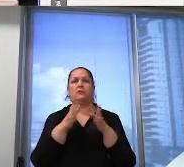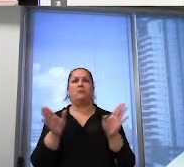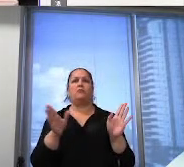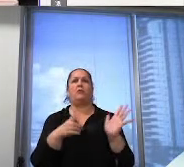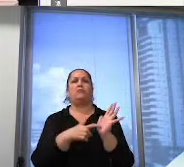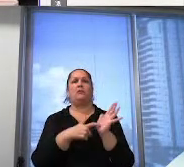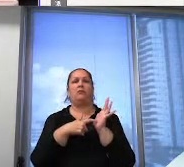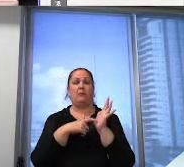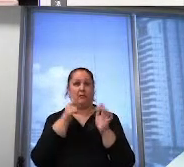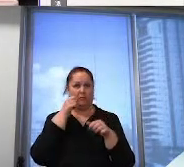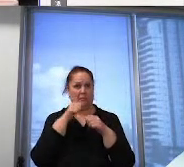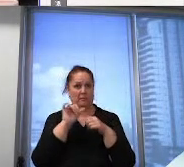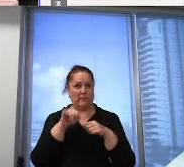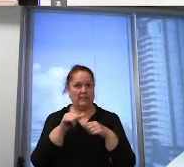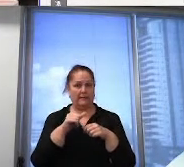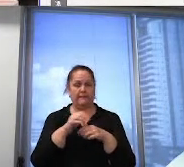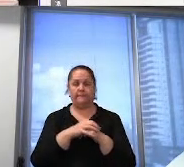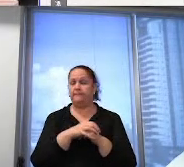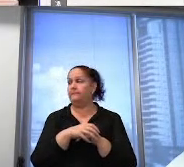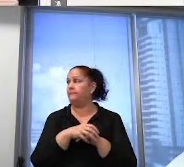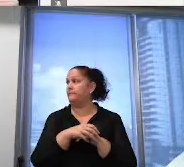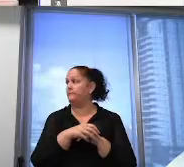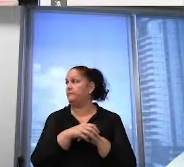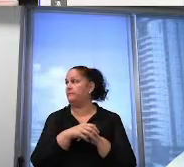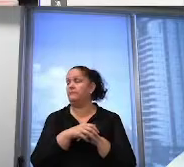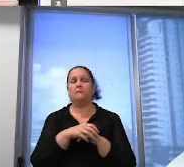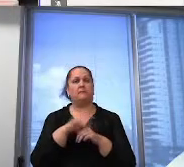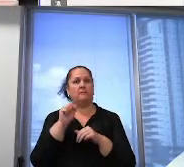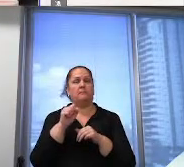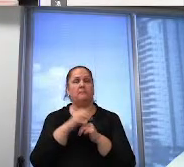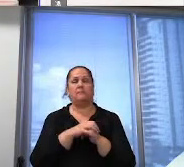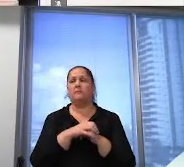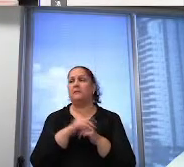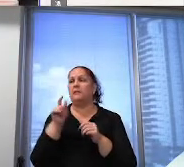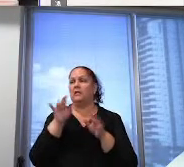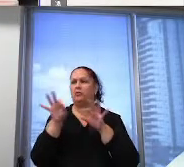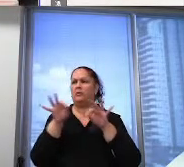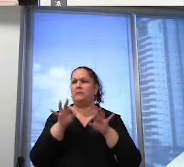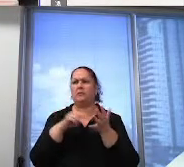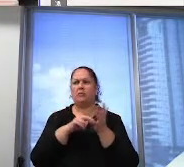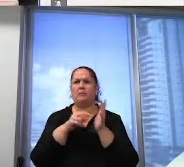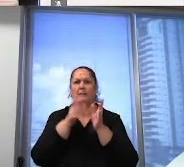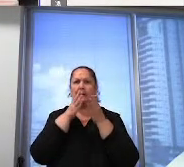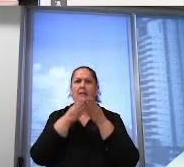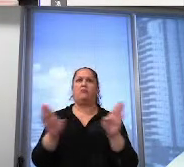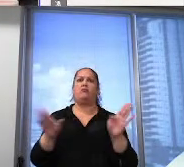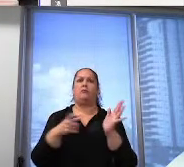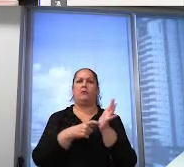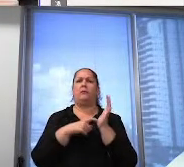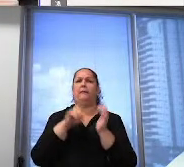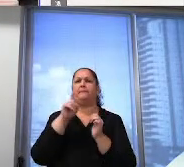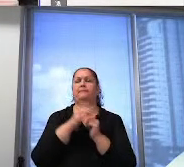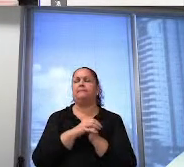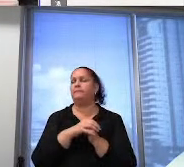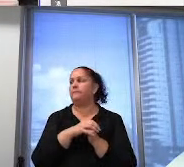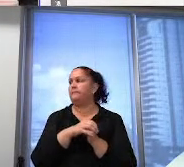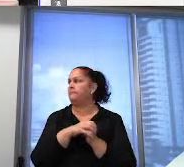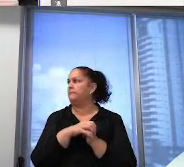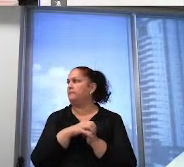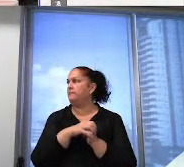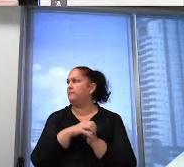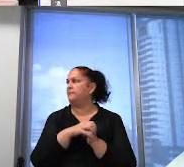was a broad requirement. You remember that testimony? Yes, I do. Could you explain what you meant by a broad